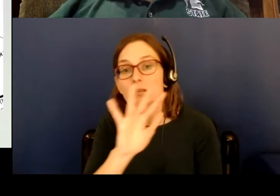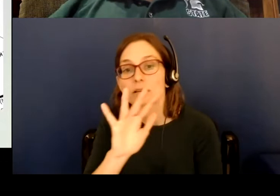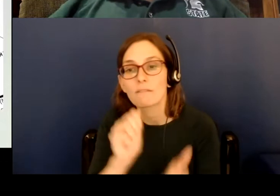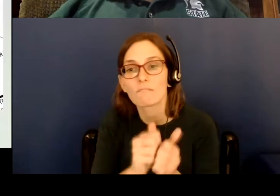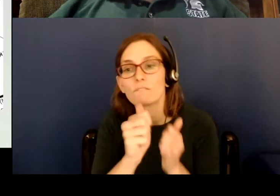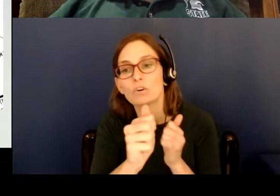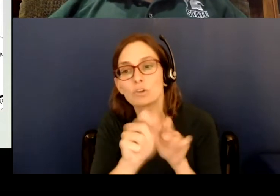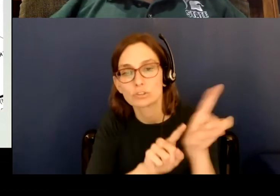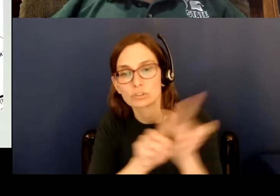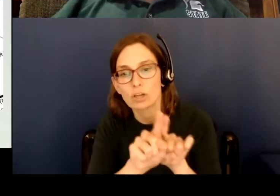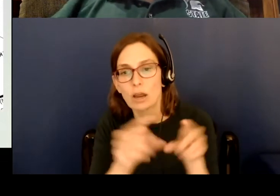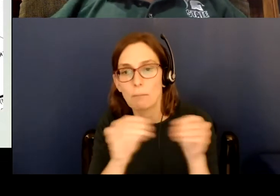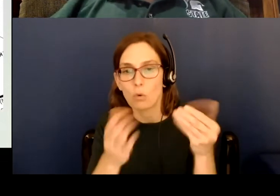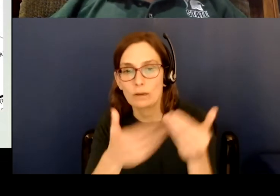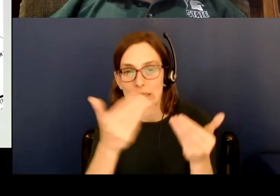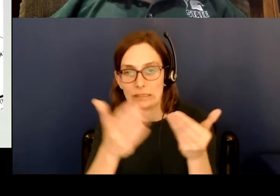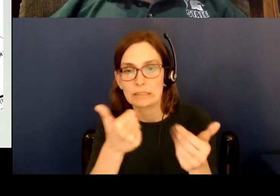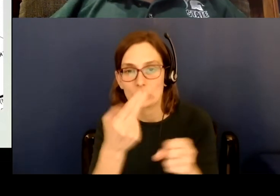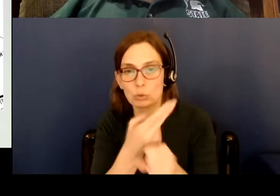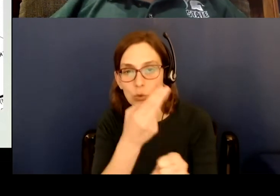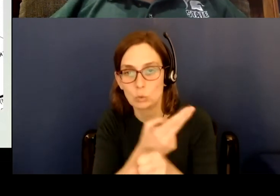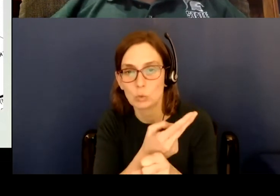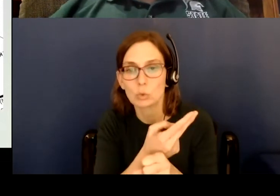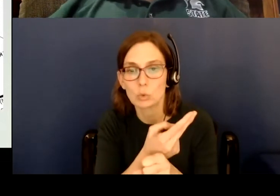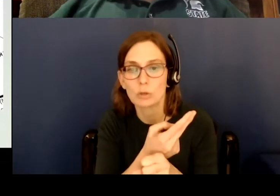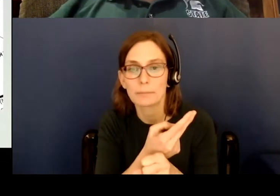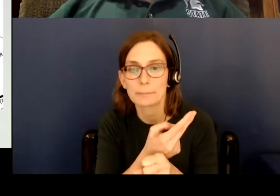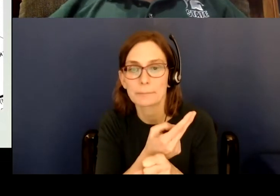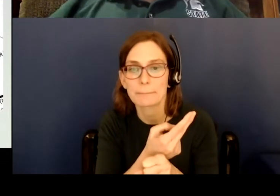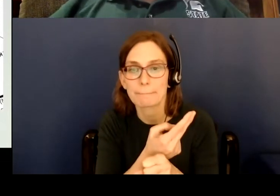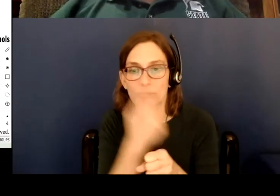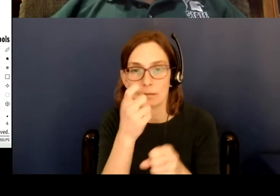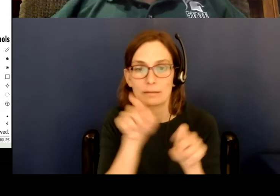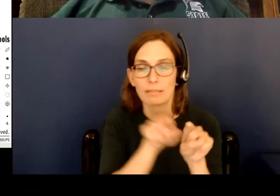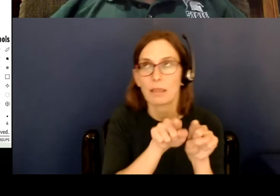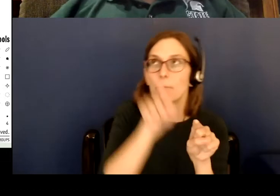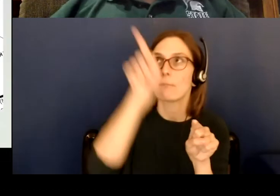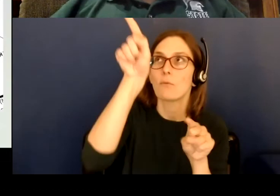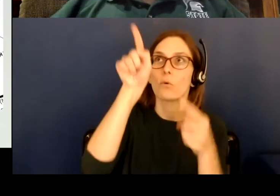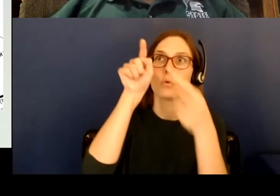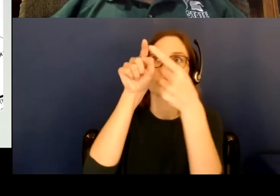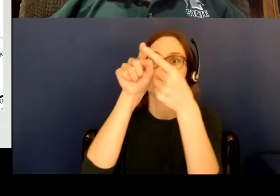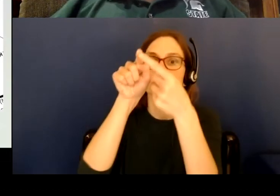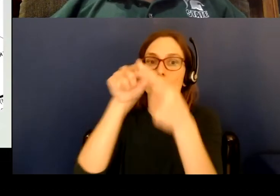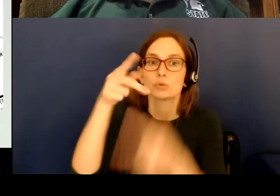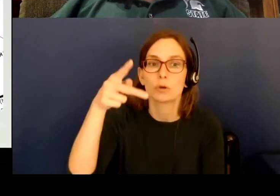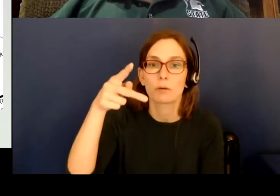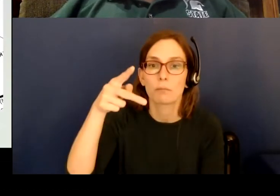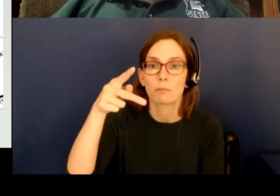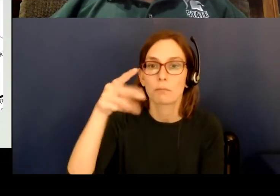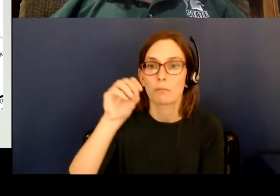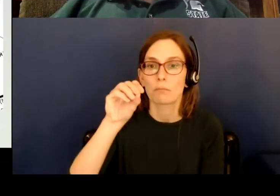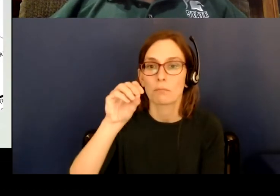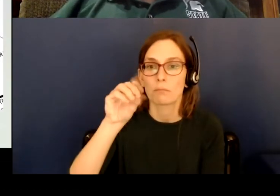here, are very useful because they, as is written right here in this chart, point the way to the poles. Stop that. Point the way to the